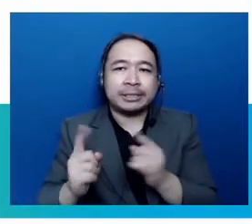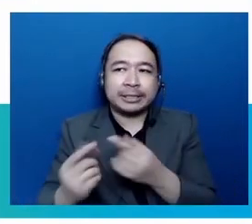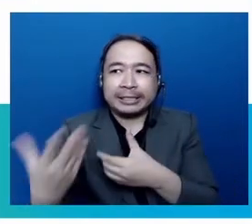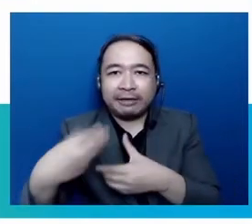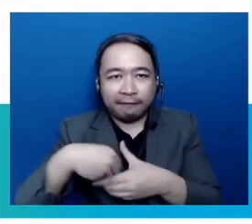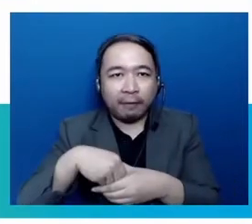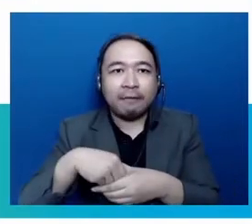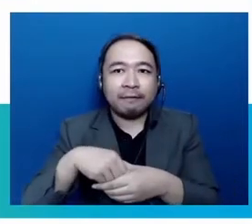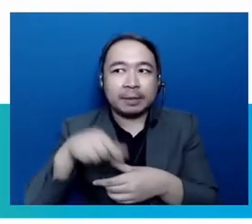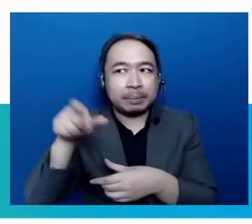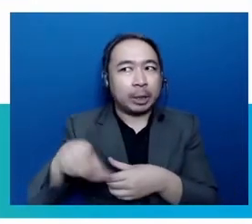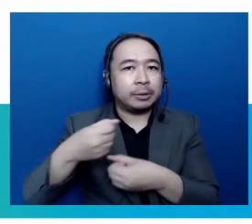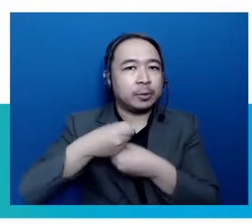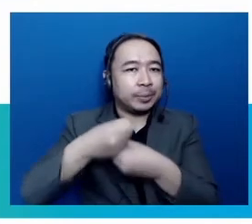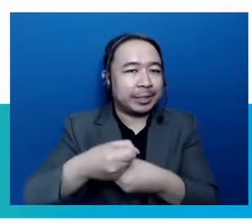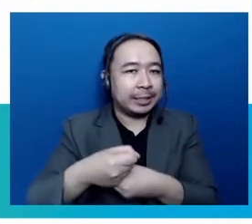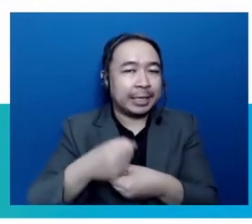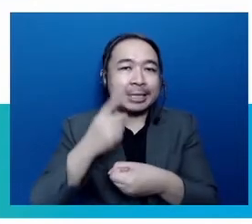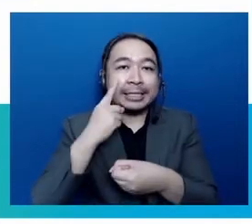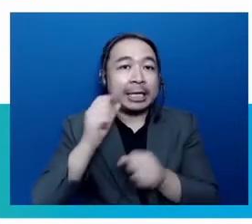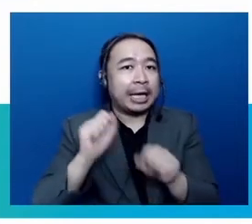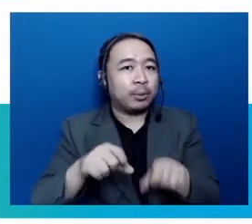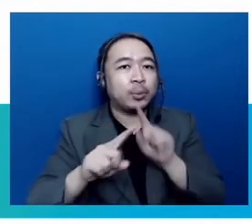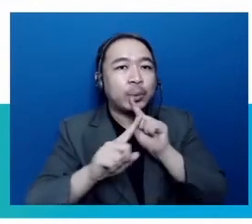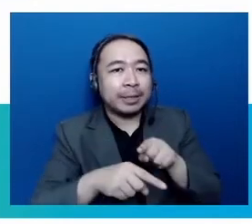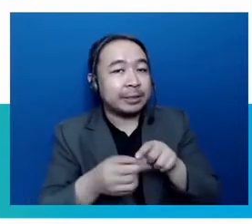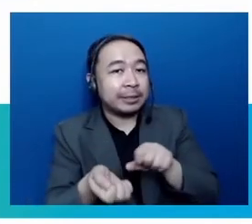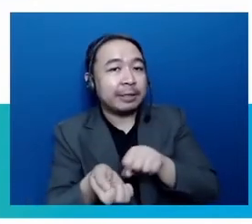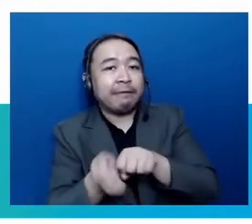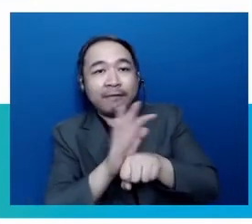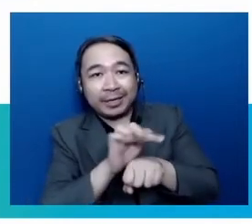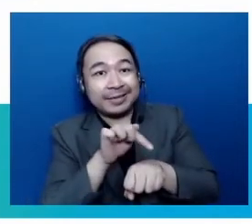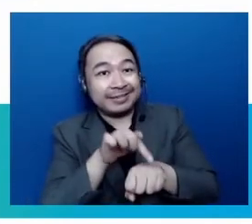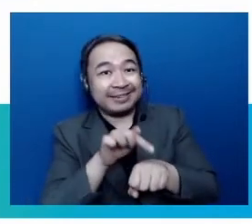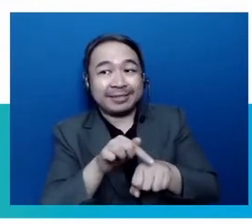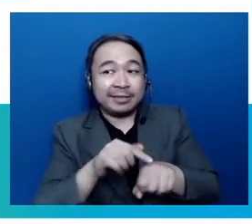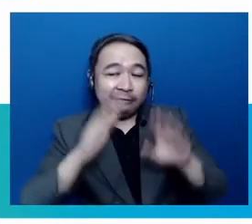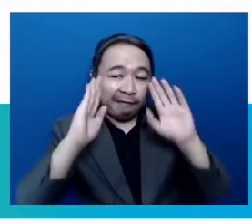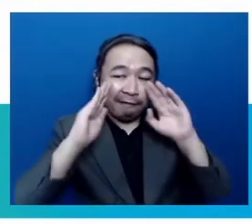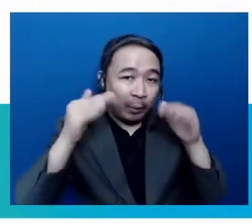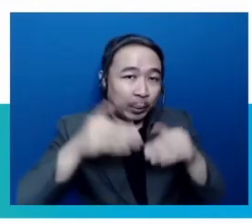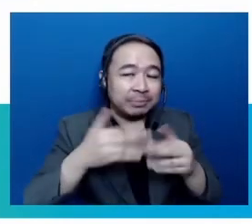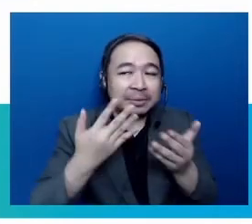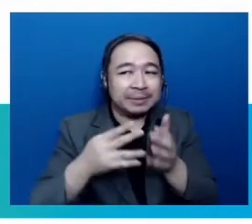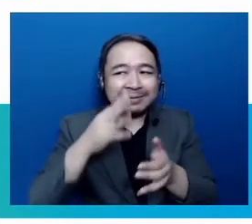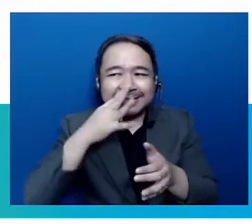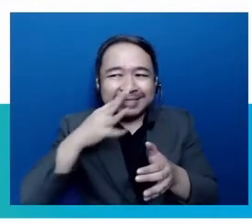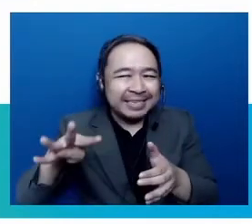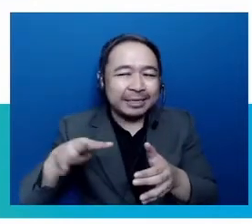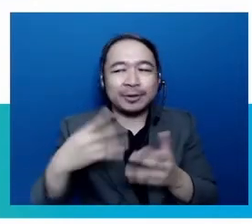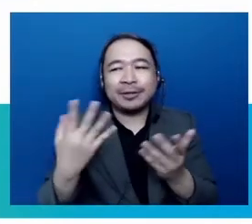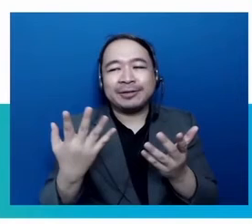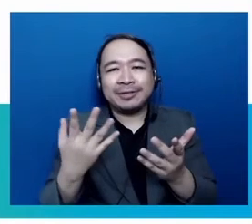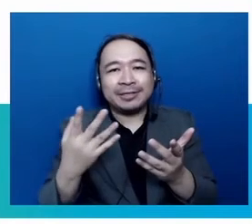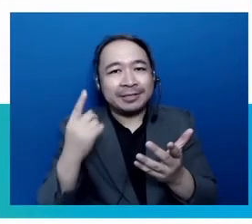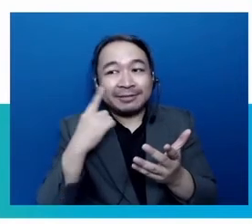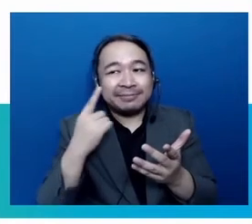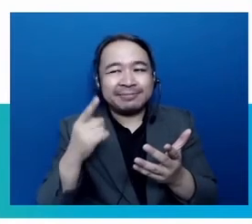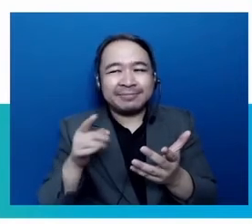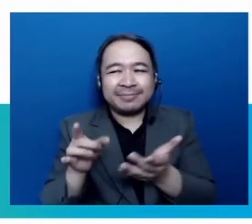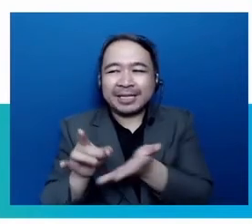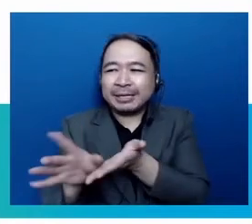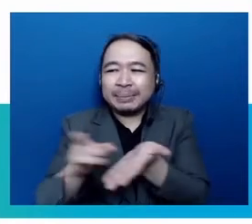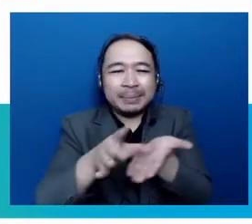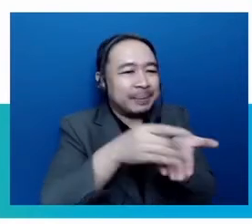COVID-19 restrictions, it's easy to overlook or to cut corners and